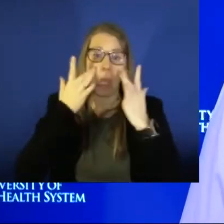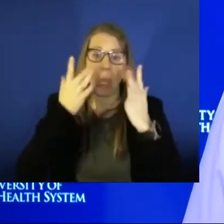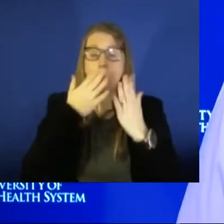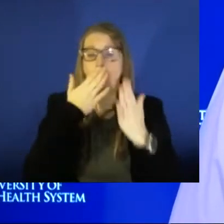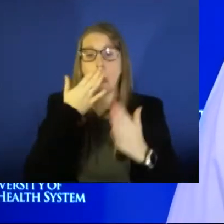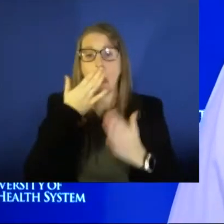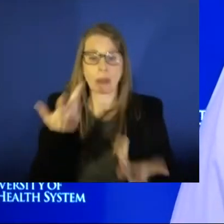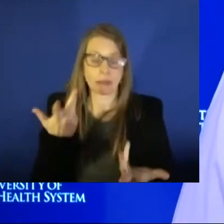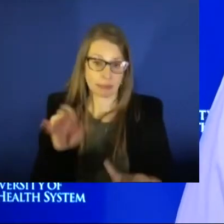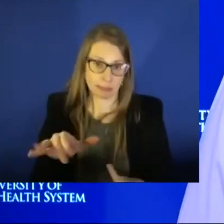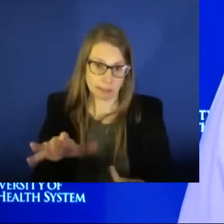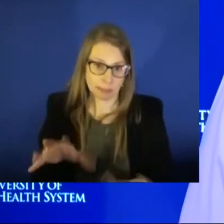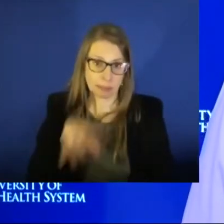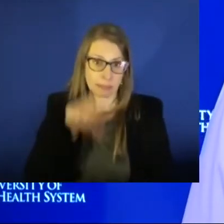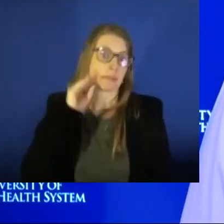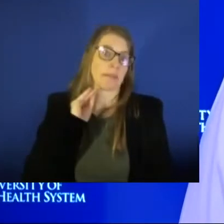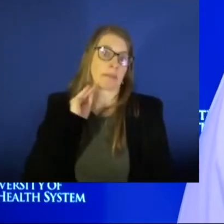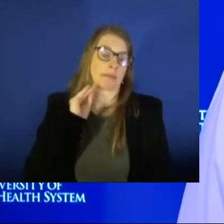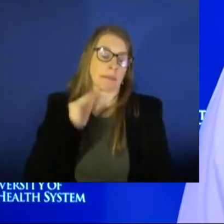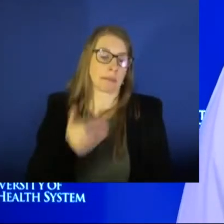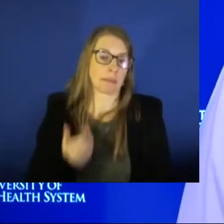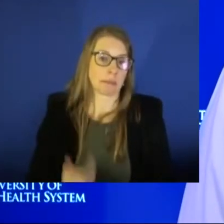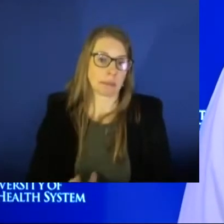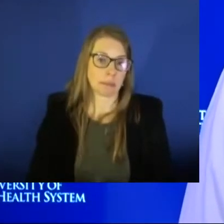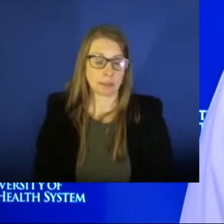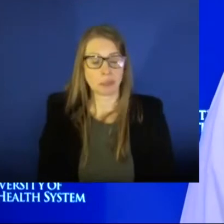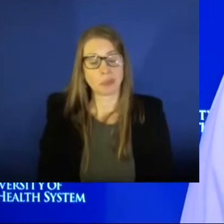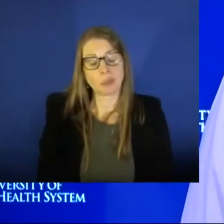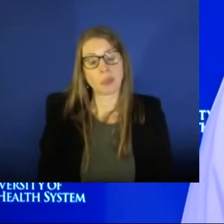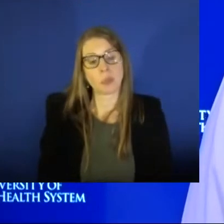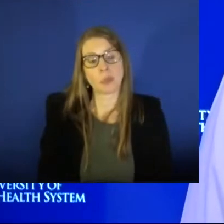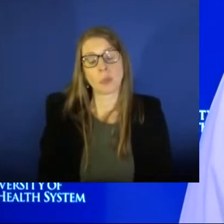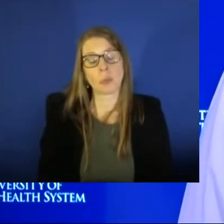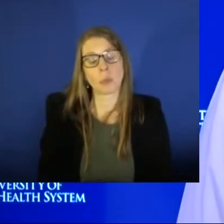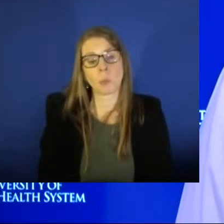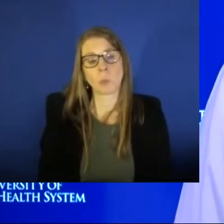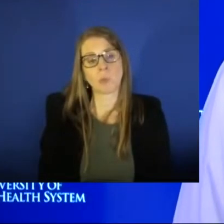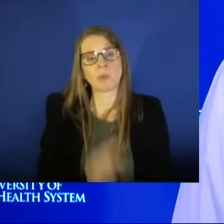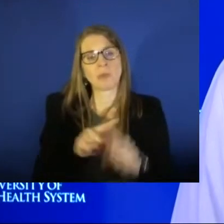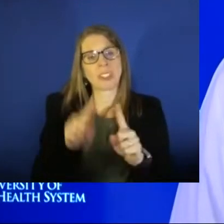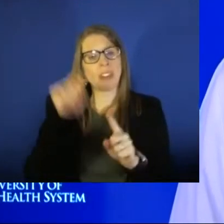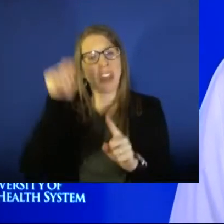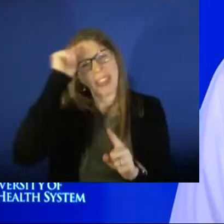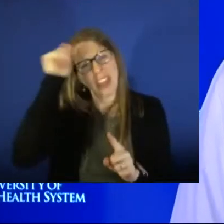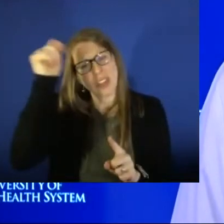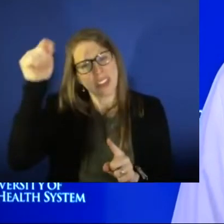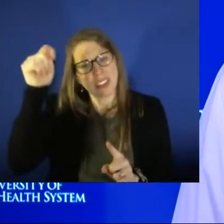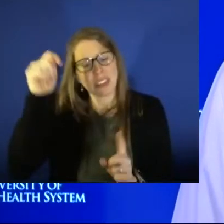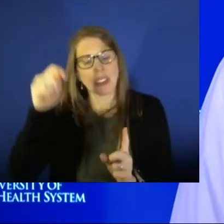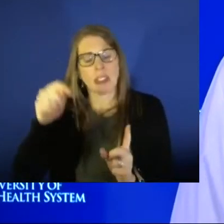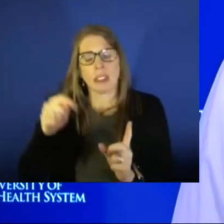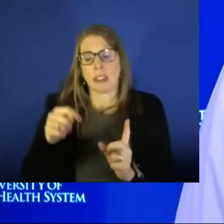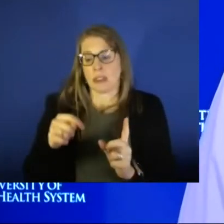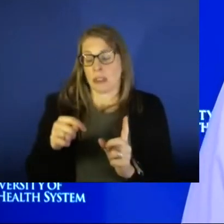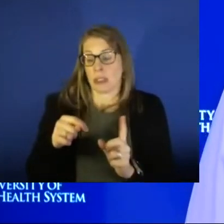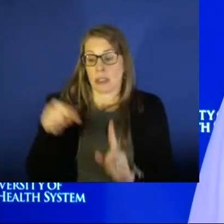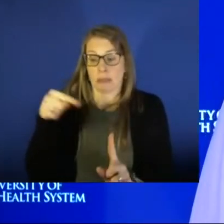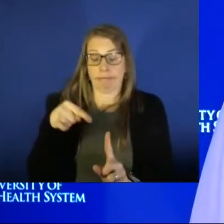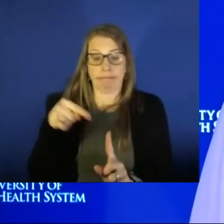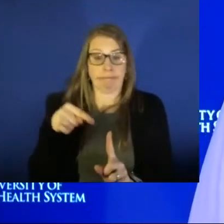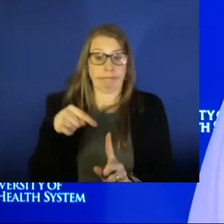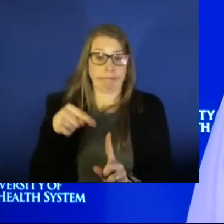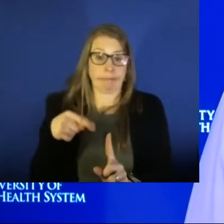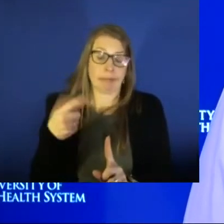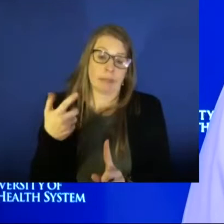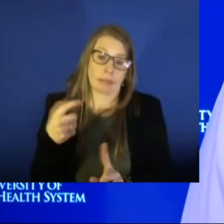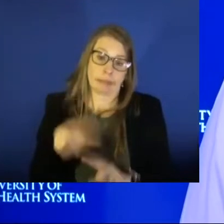that. So, there's just different theories out there and those anecdotes for sure. But hopefully